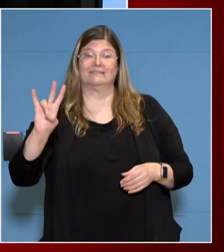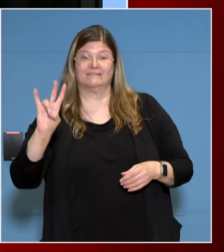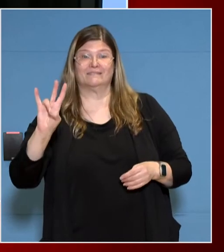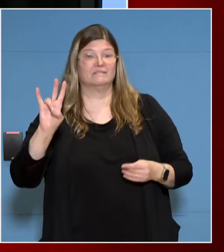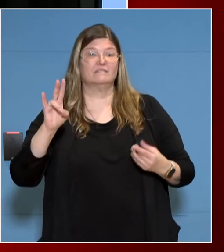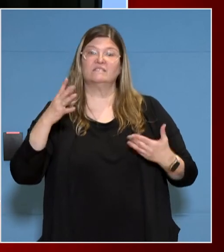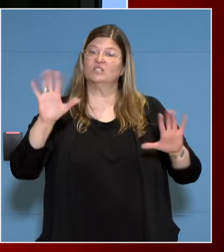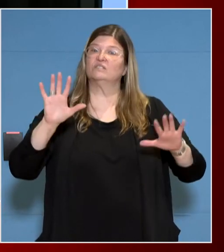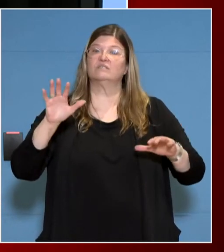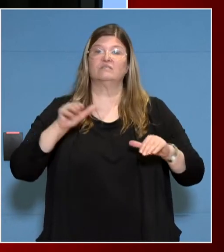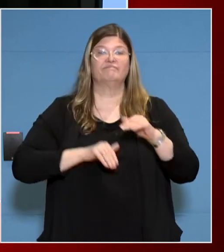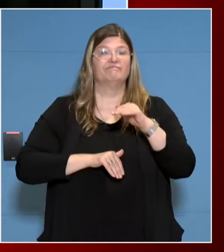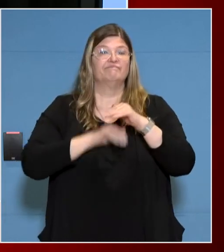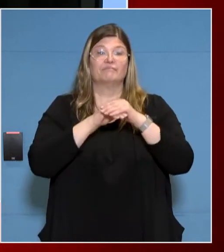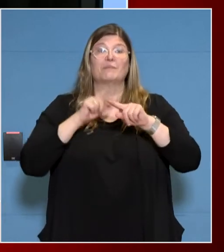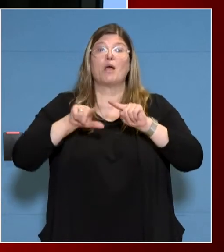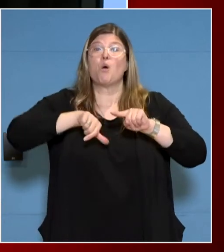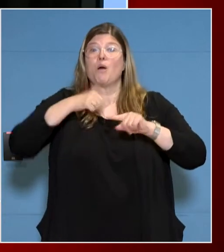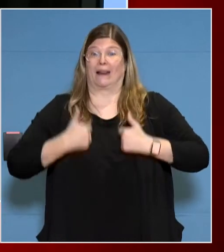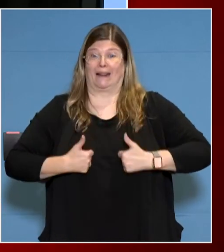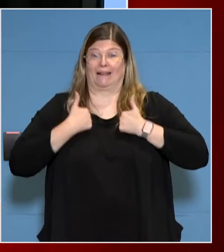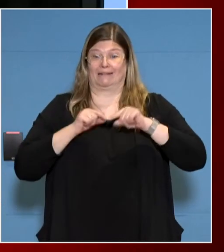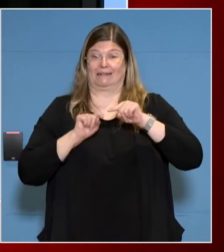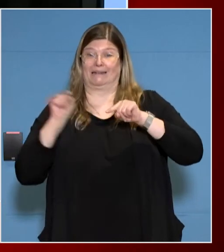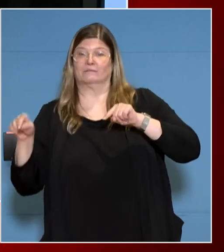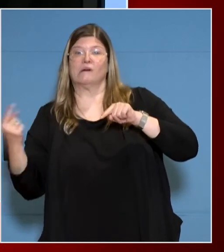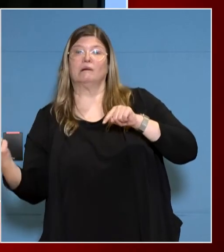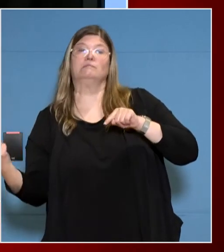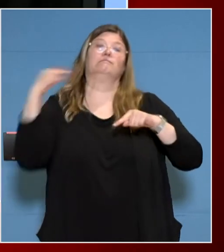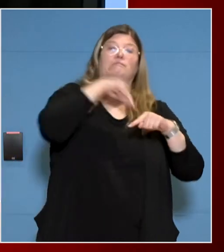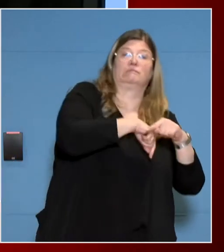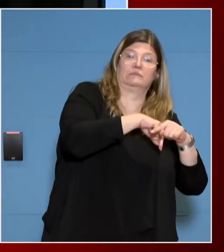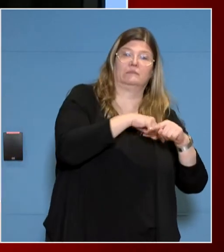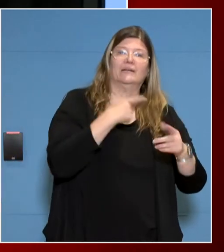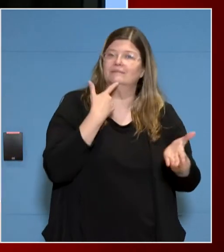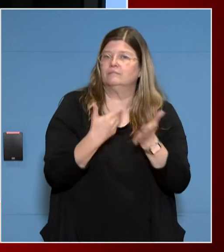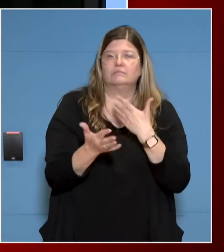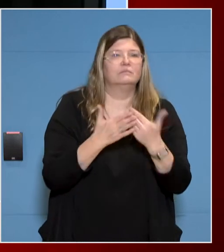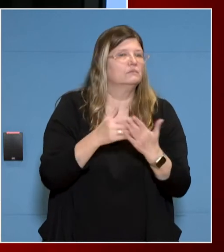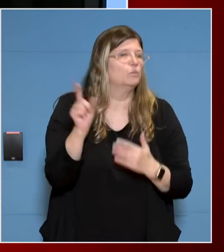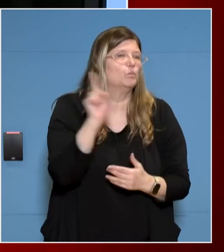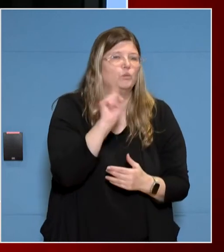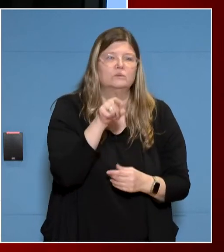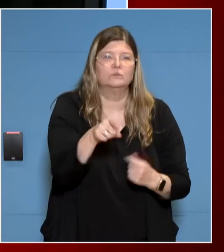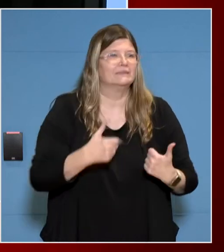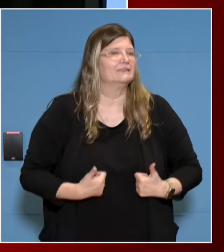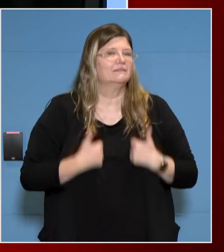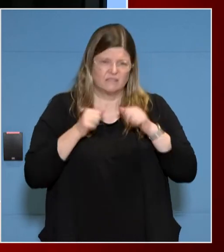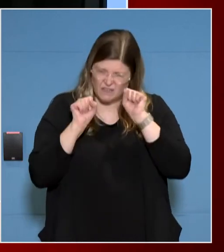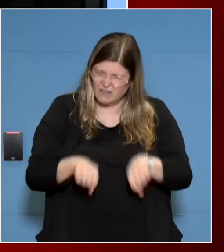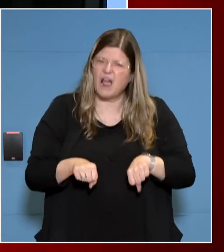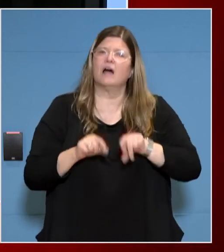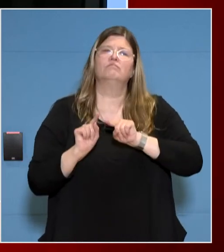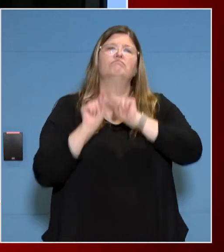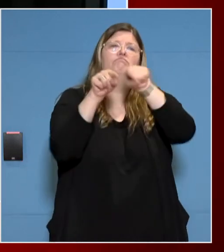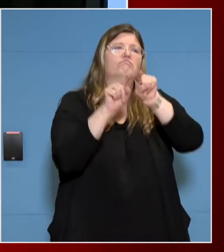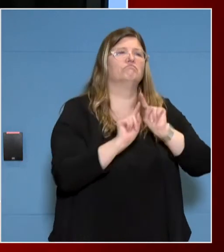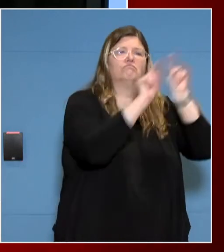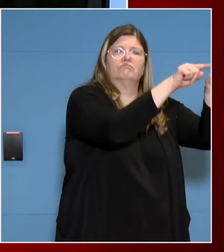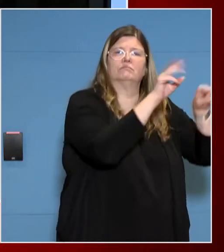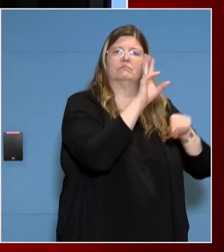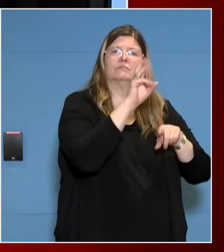place where you get an appointment. If your question is how are priority zip codes working,